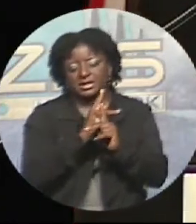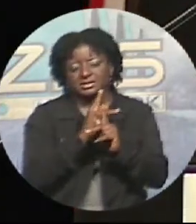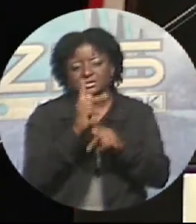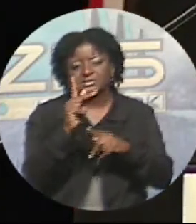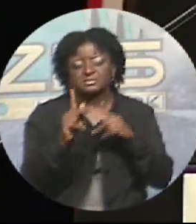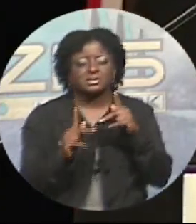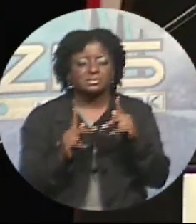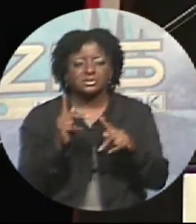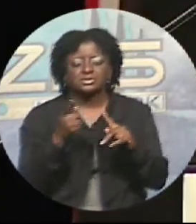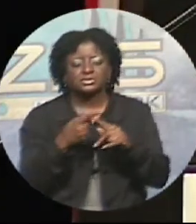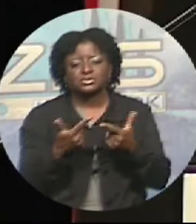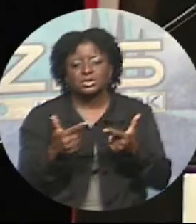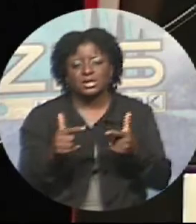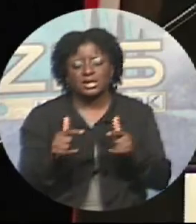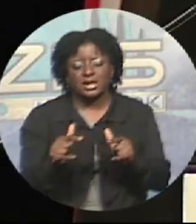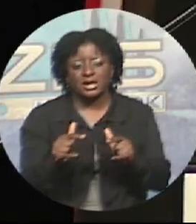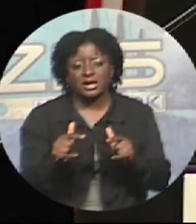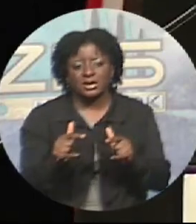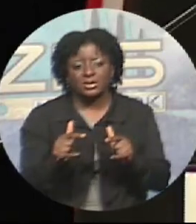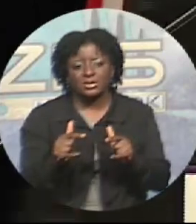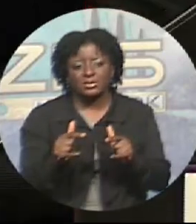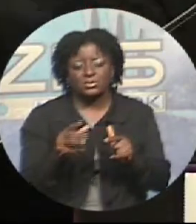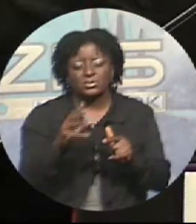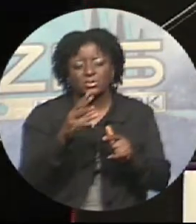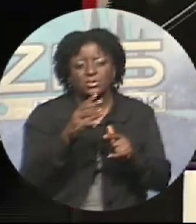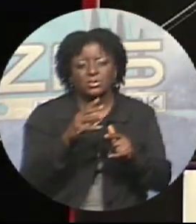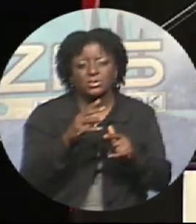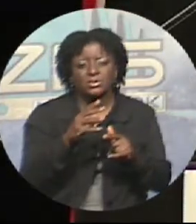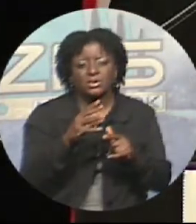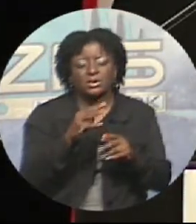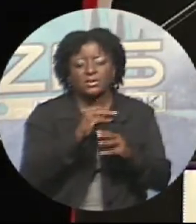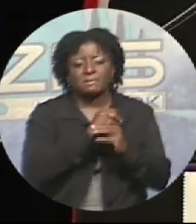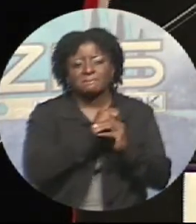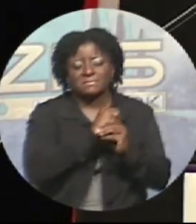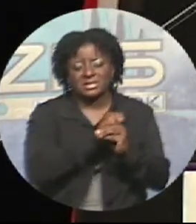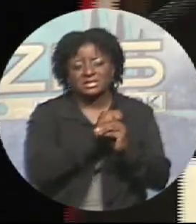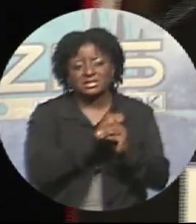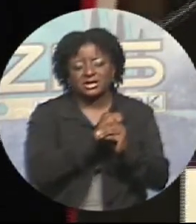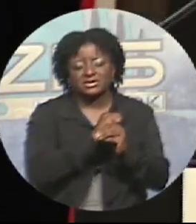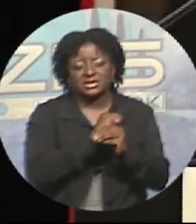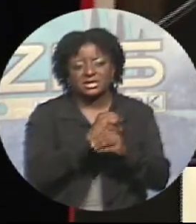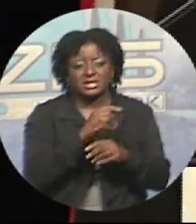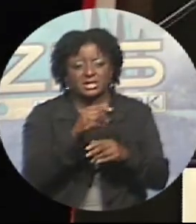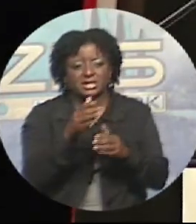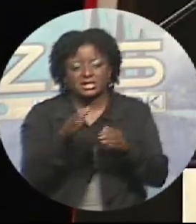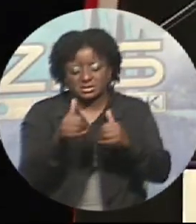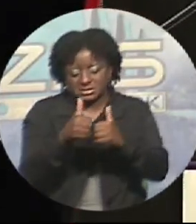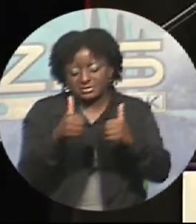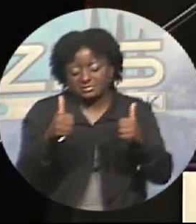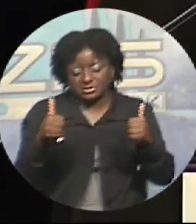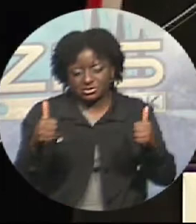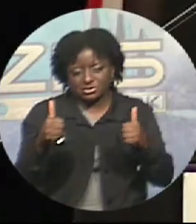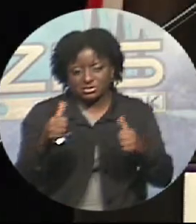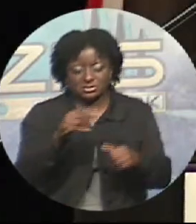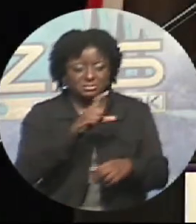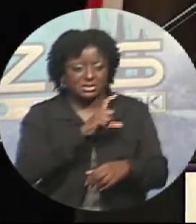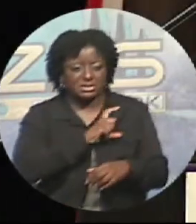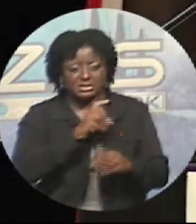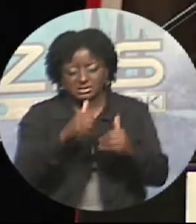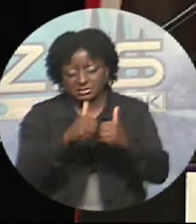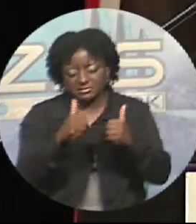to allow military lines and police lines and professional lines